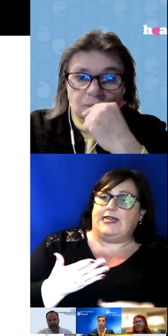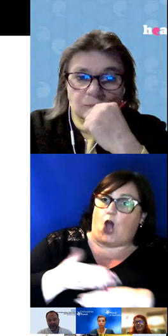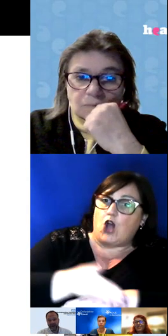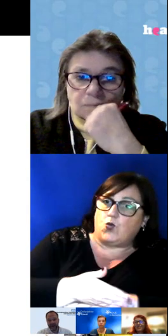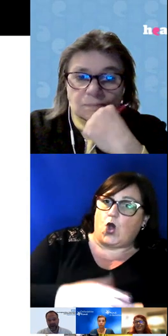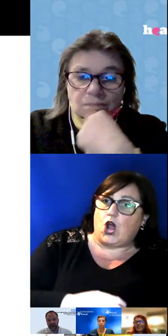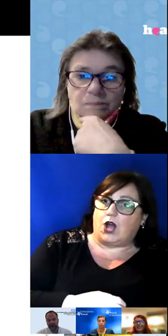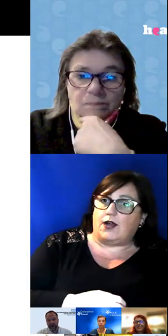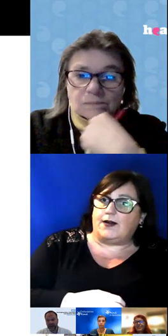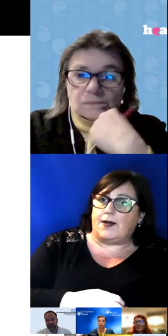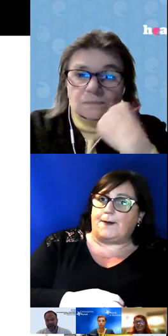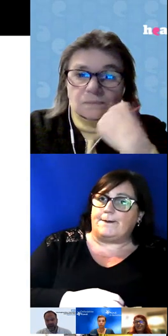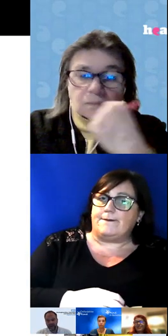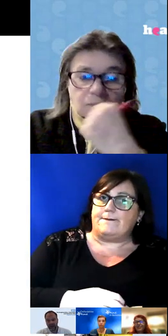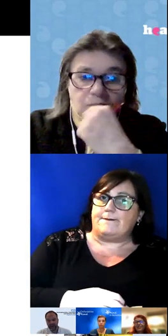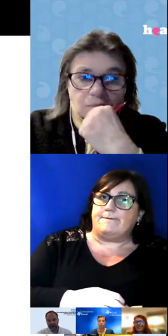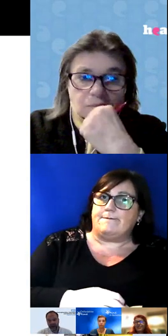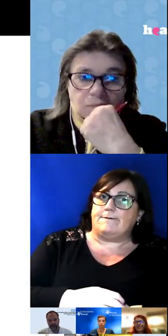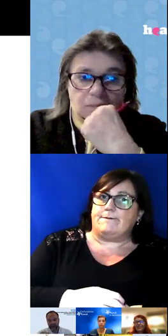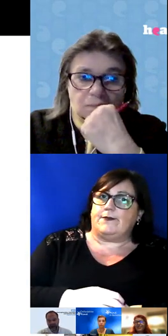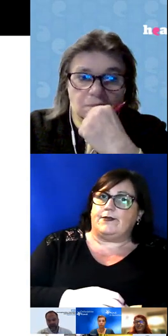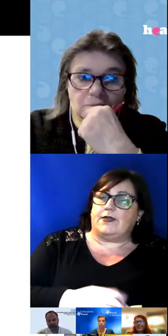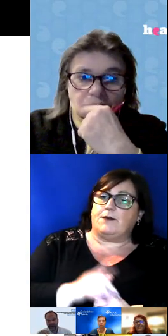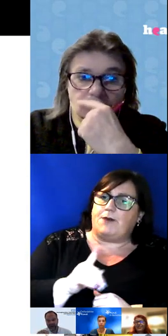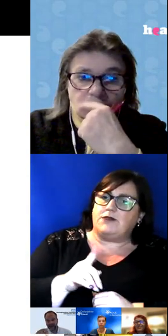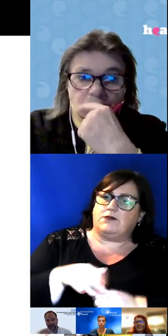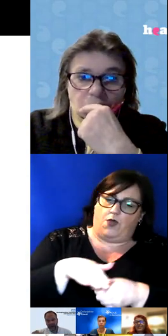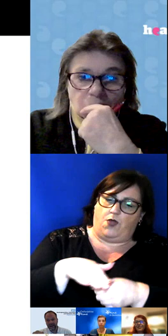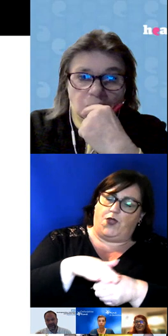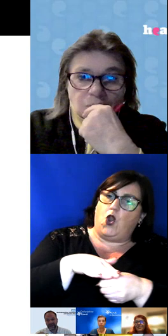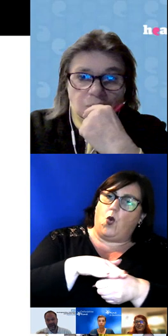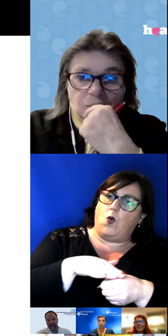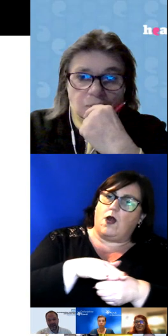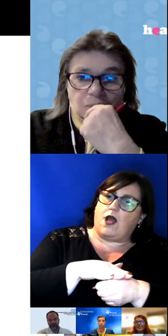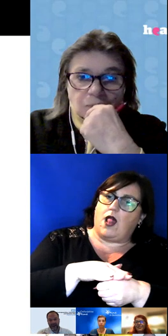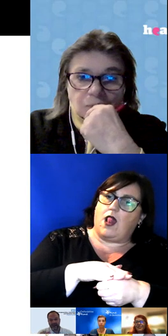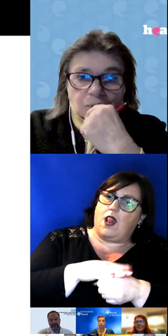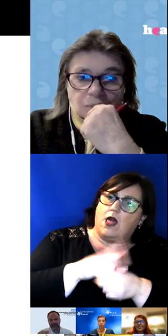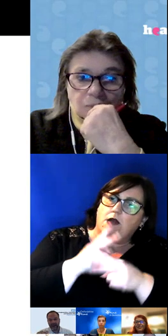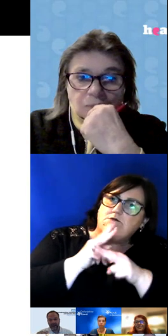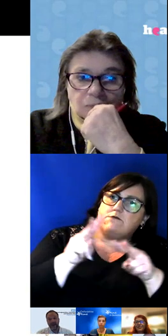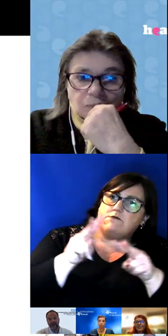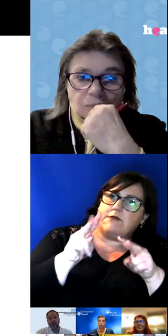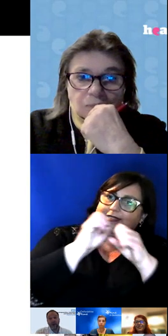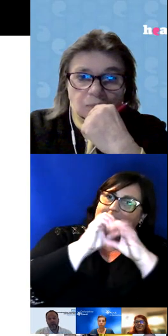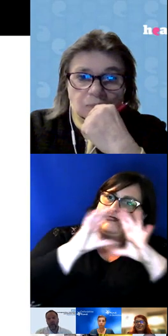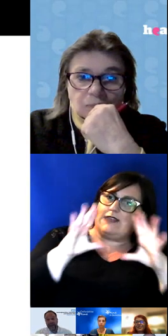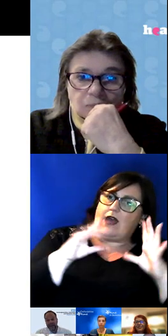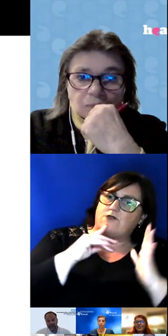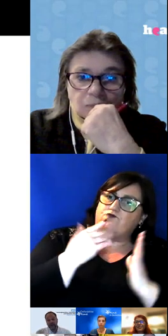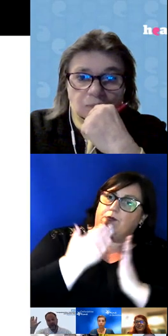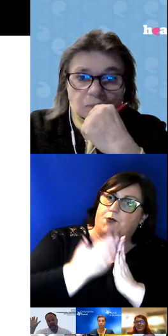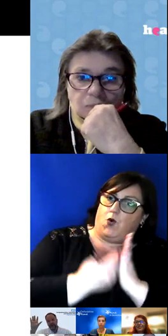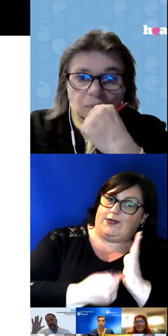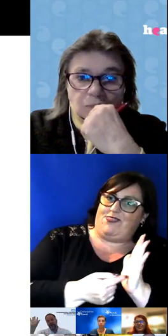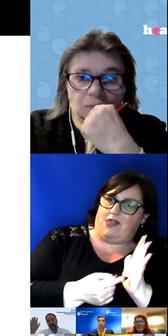job on these local insight reports that are really helping us make those connections. So the more that